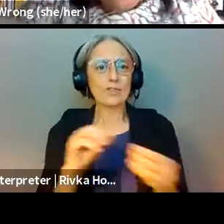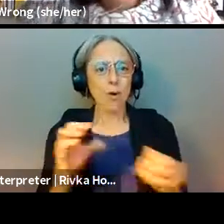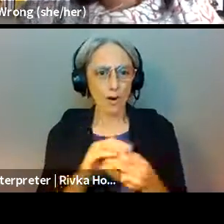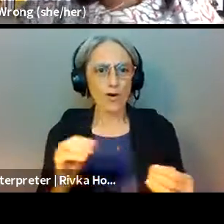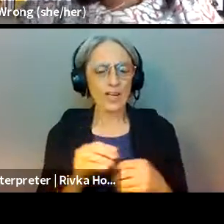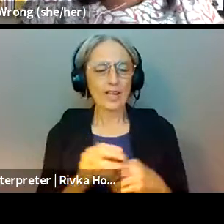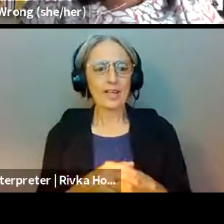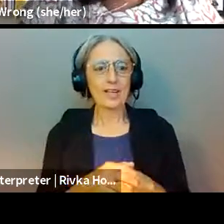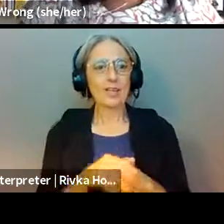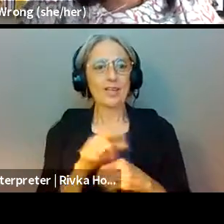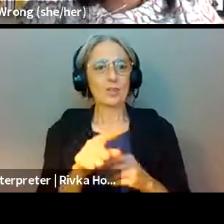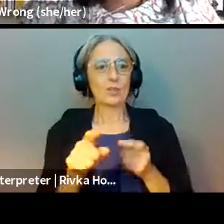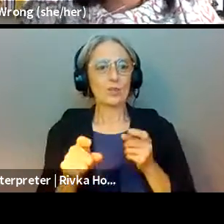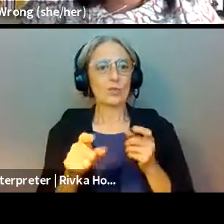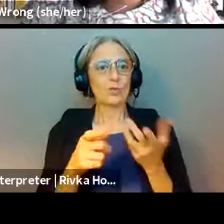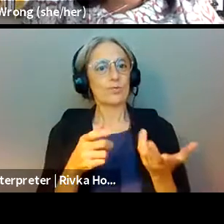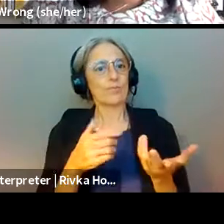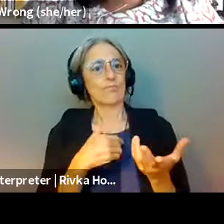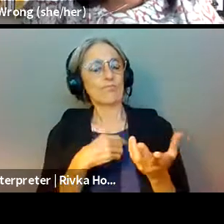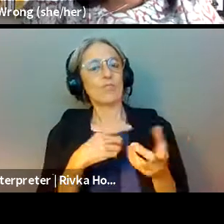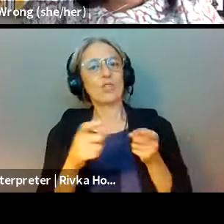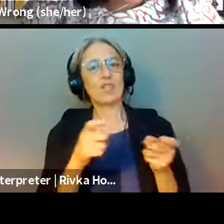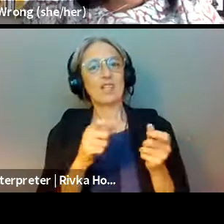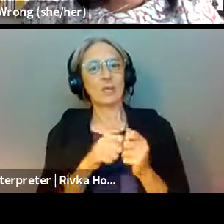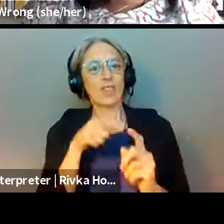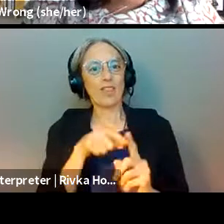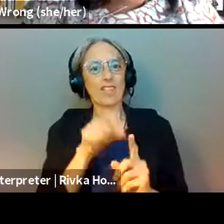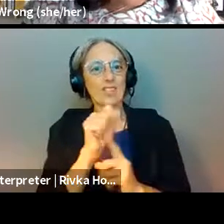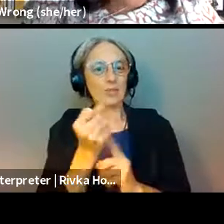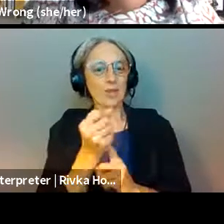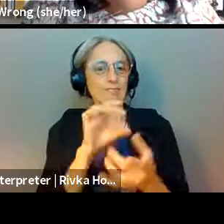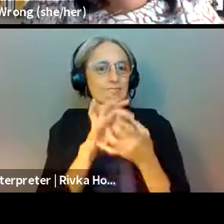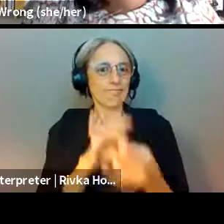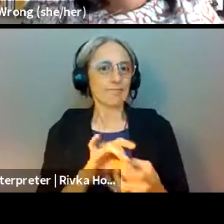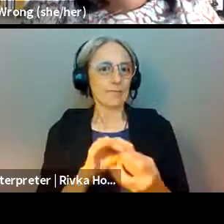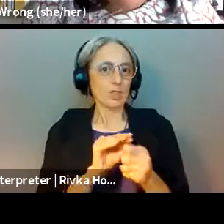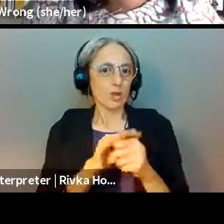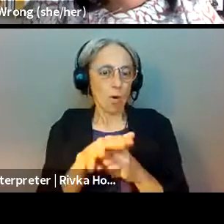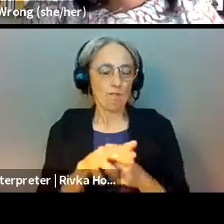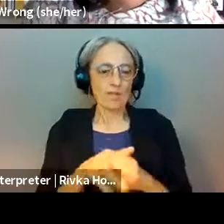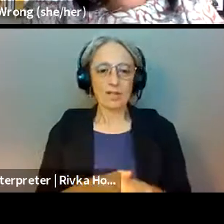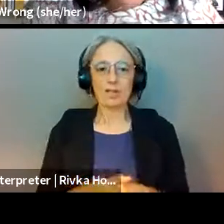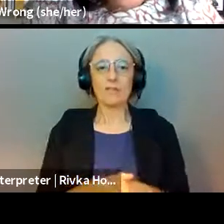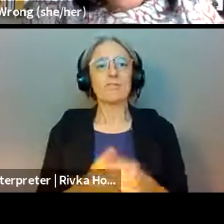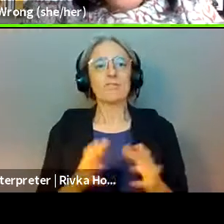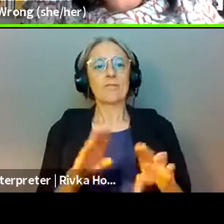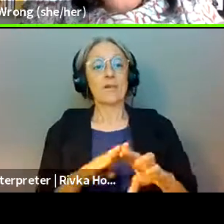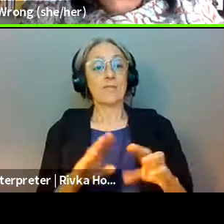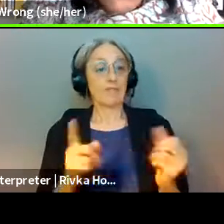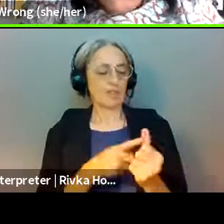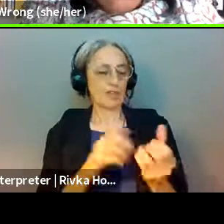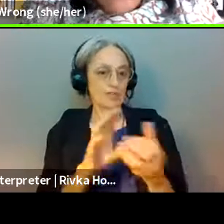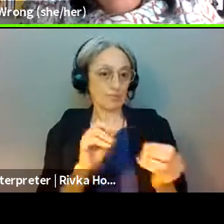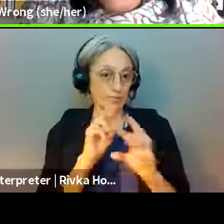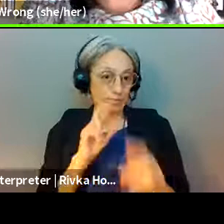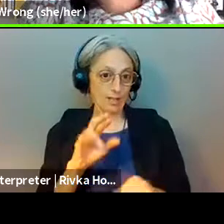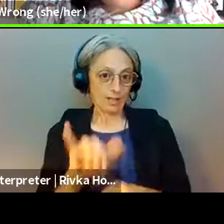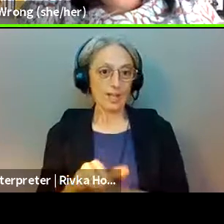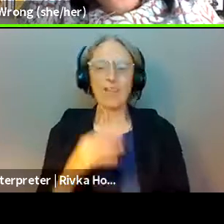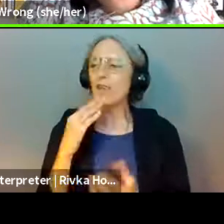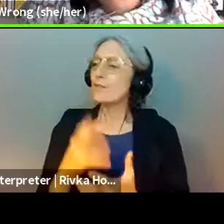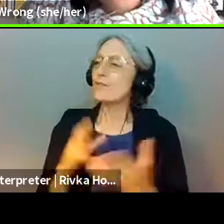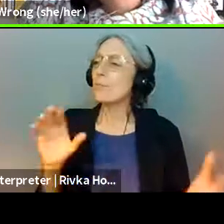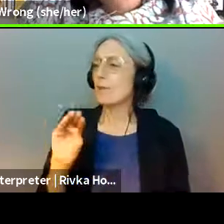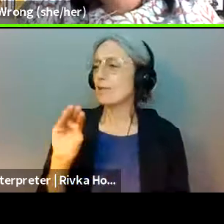you have dealt with, particularly around COVID. So I just really wanted to open it up with you. Thank you so much, Mia. First, I